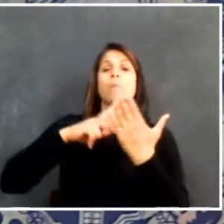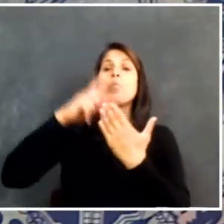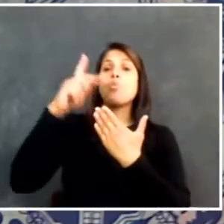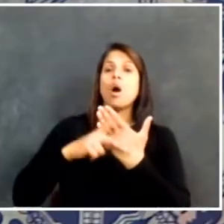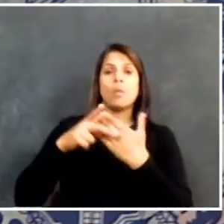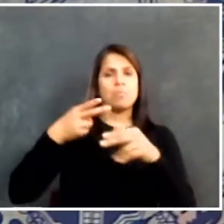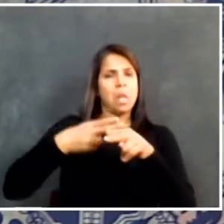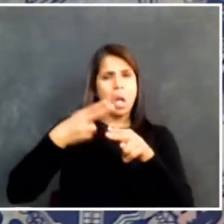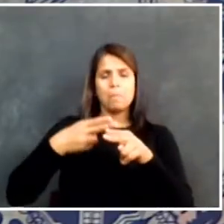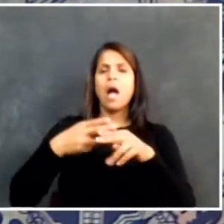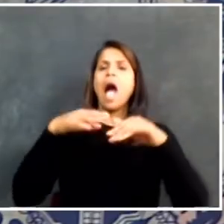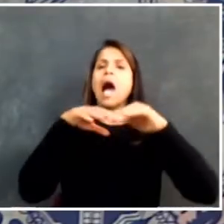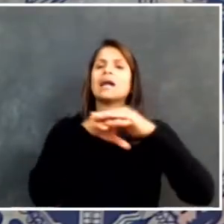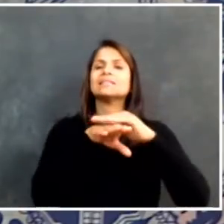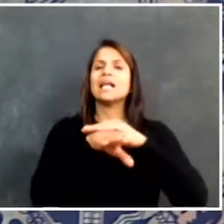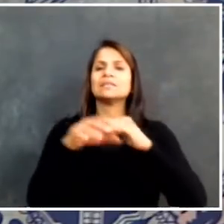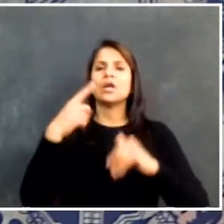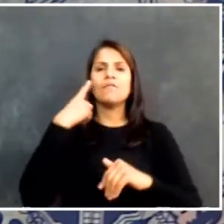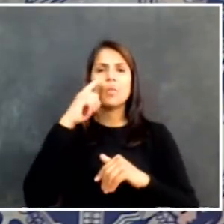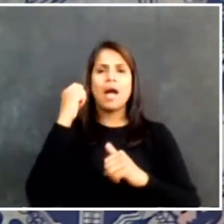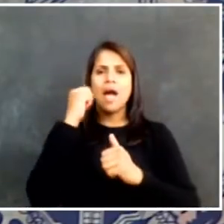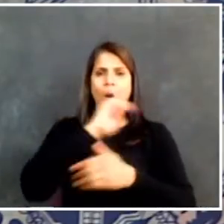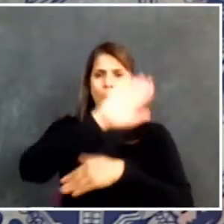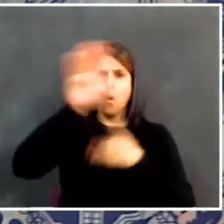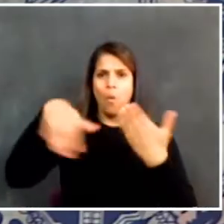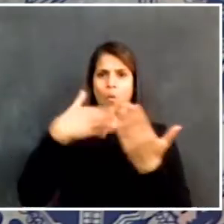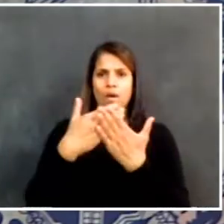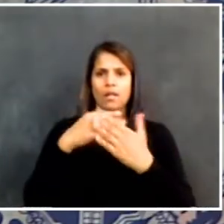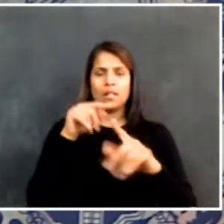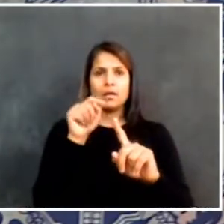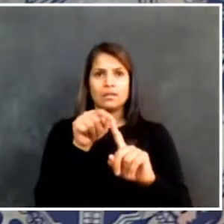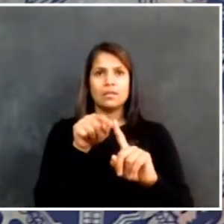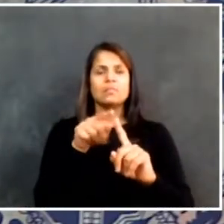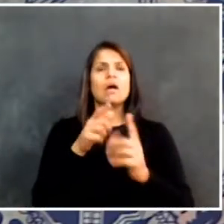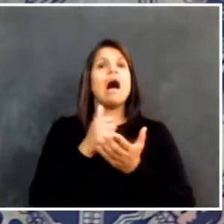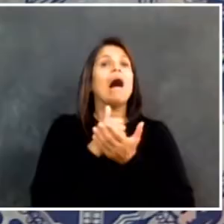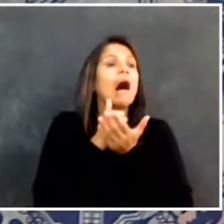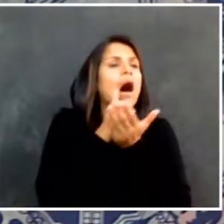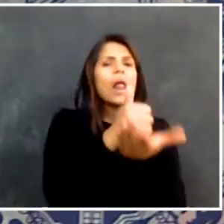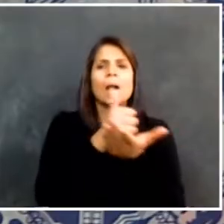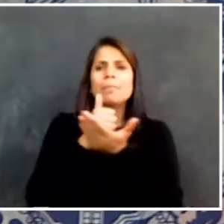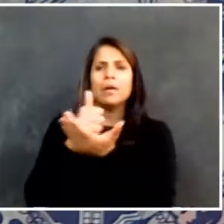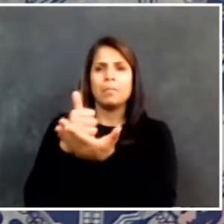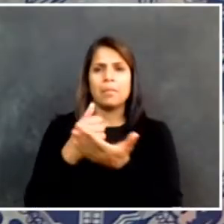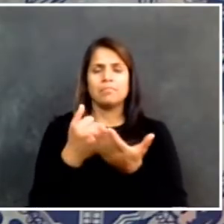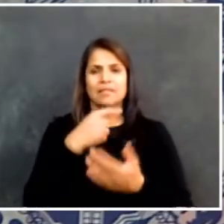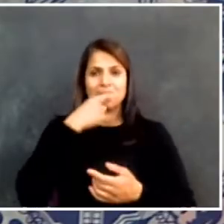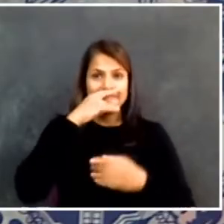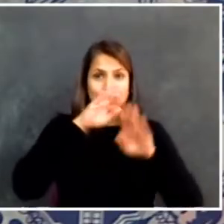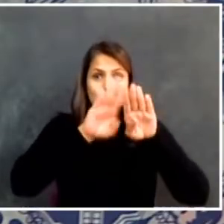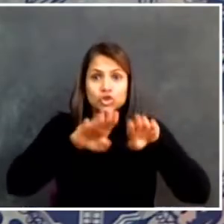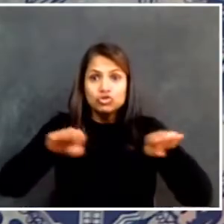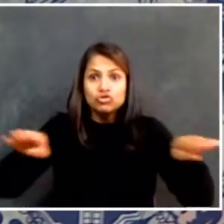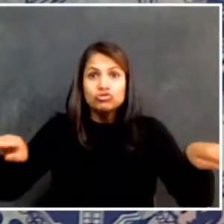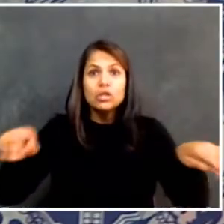of challenges, and particularly to help kids get to college who often didn't have a lot of exposure and